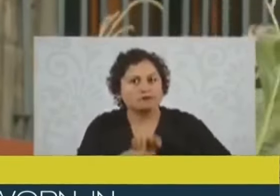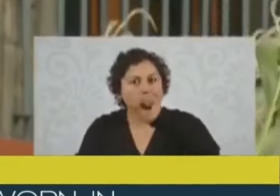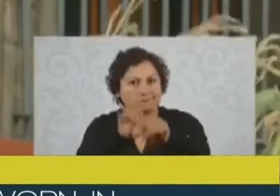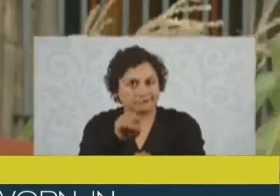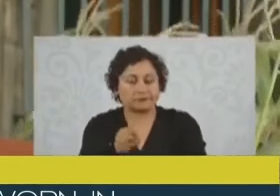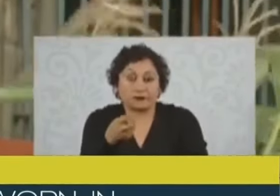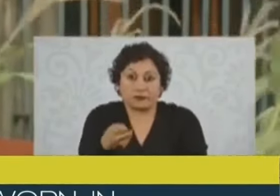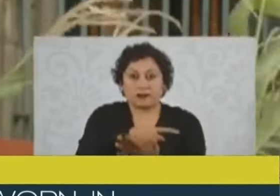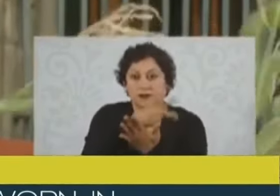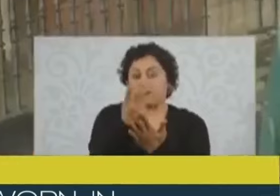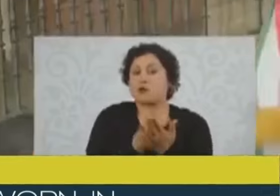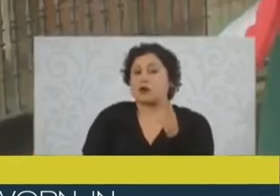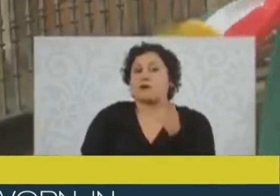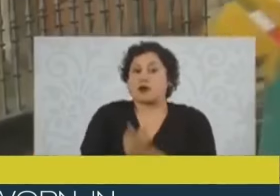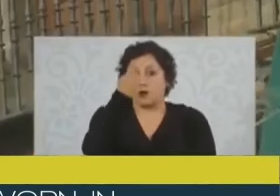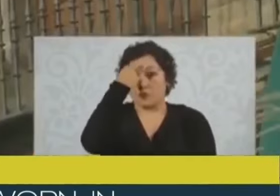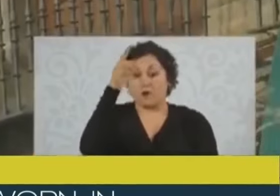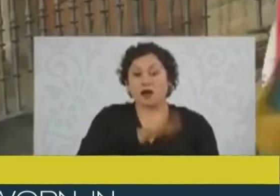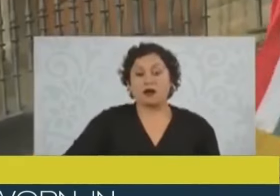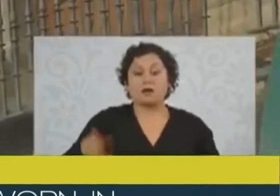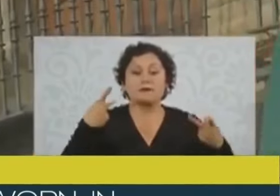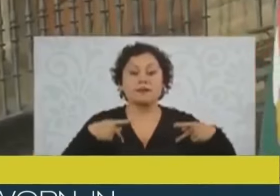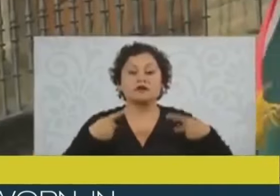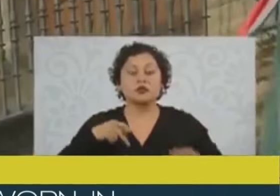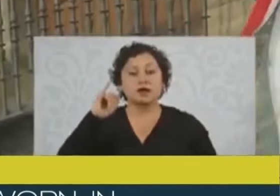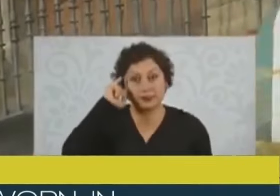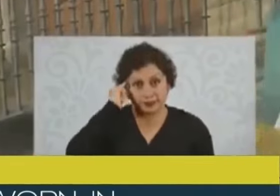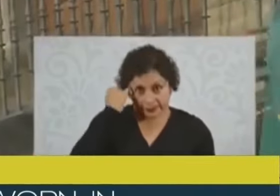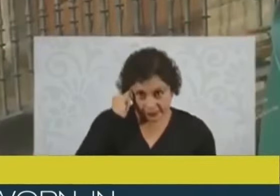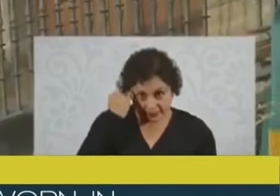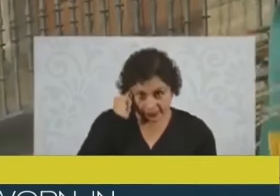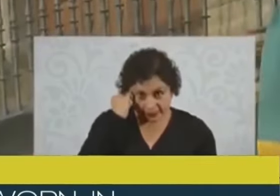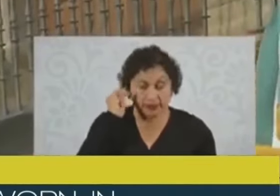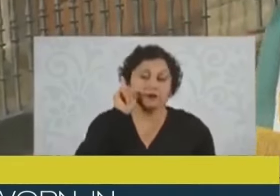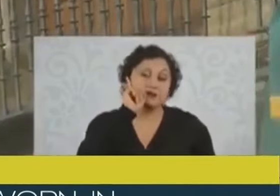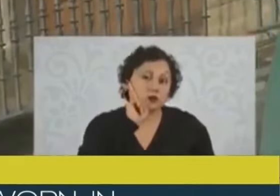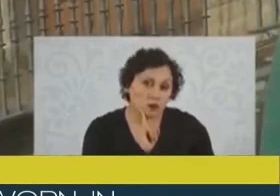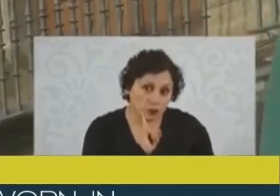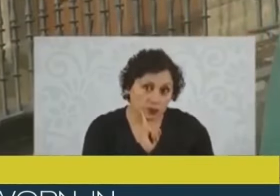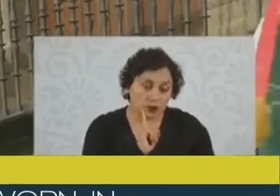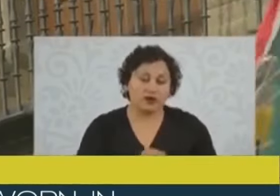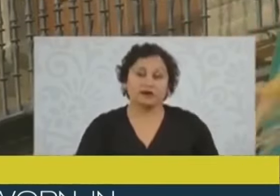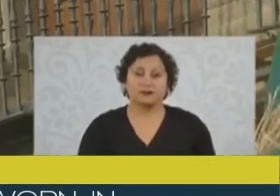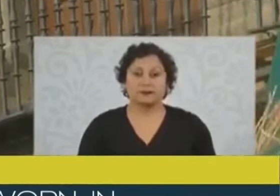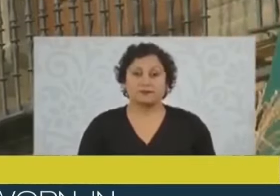remittance, and this is a new program for indigenous women.